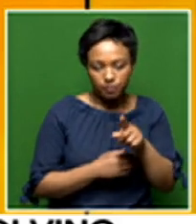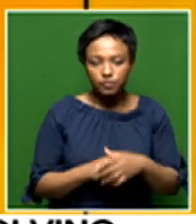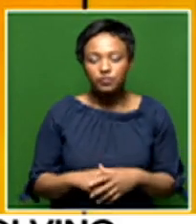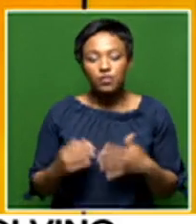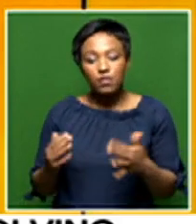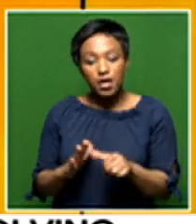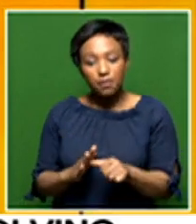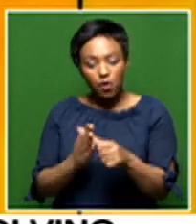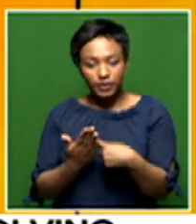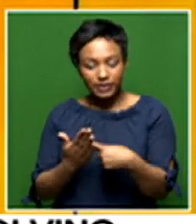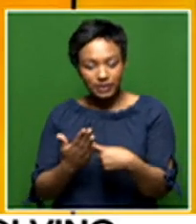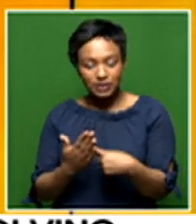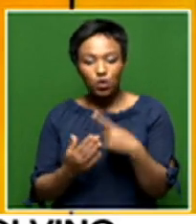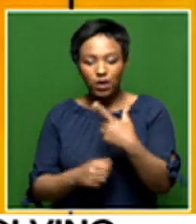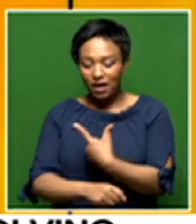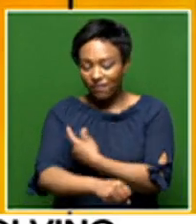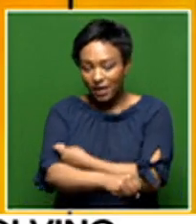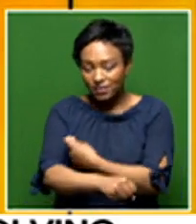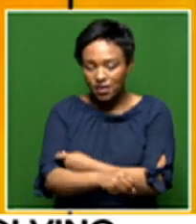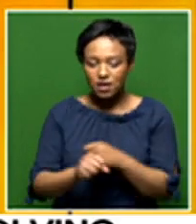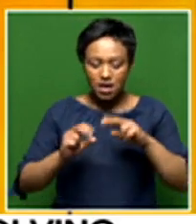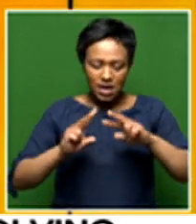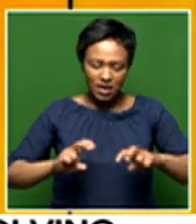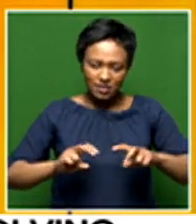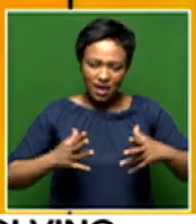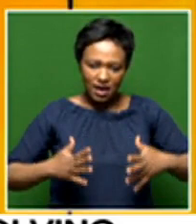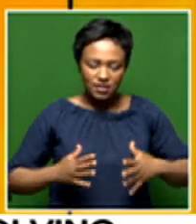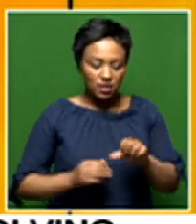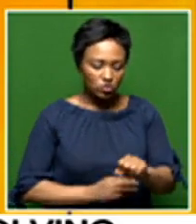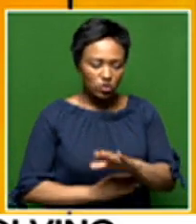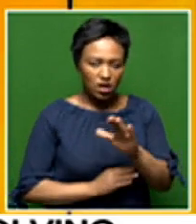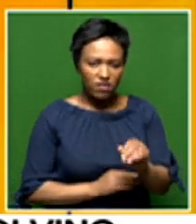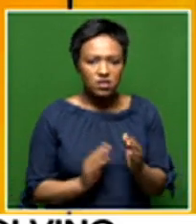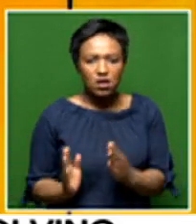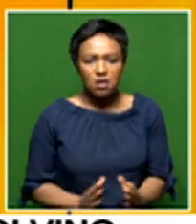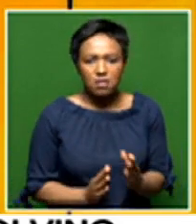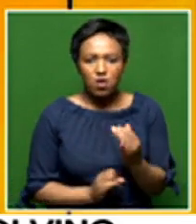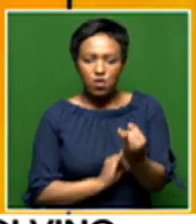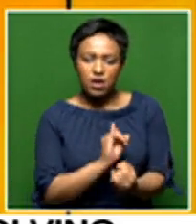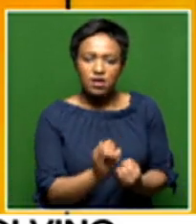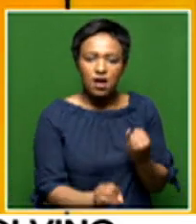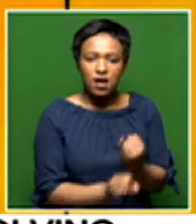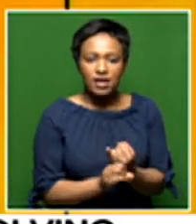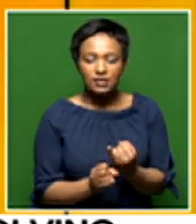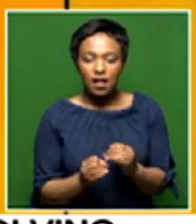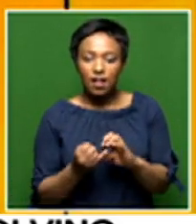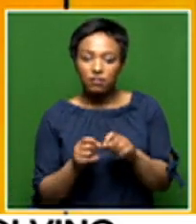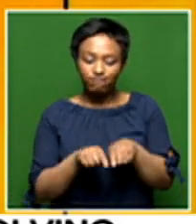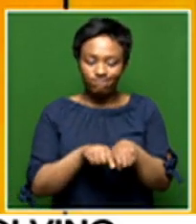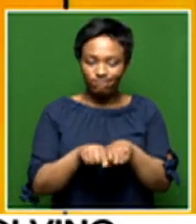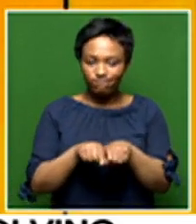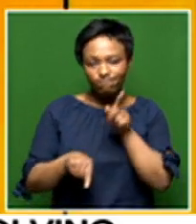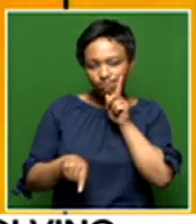That all-important vaccine. Researchers in South Africa are preparing to launch an international trial